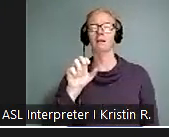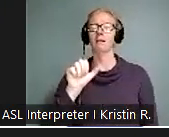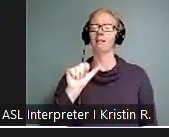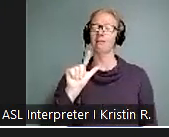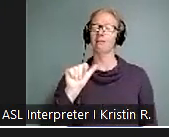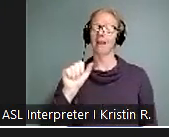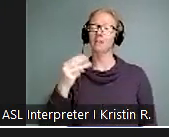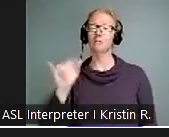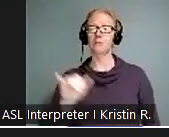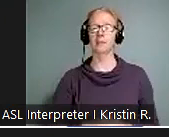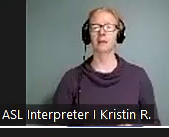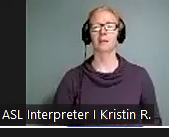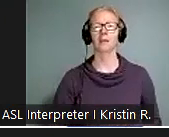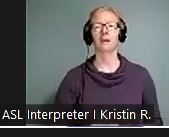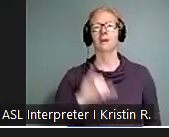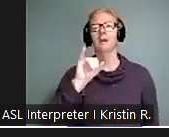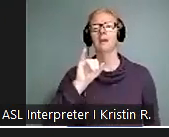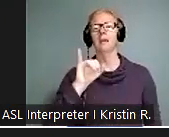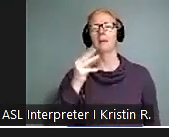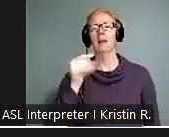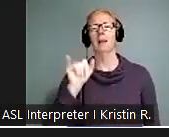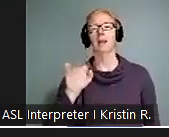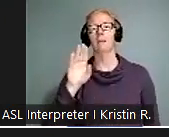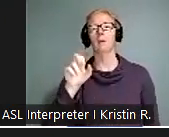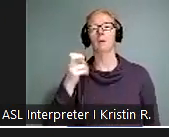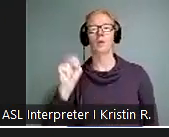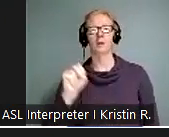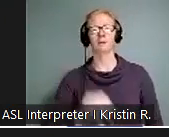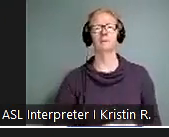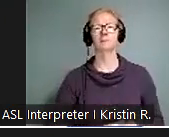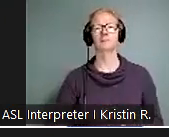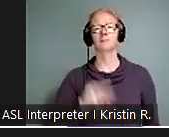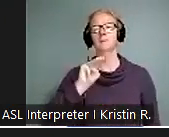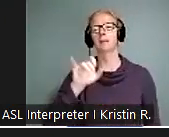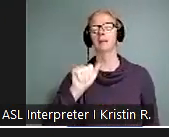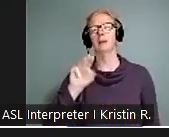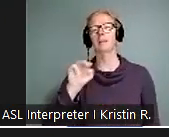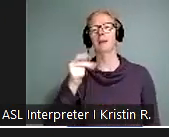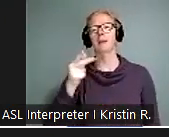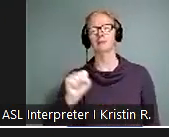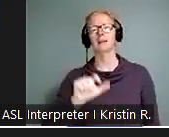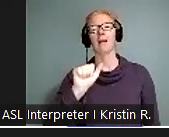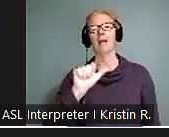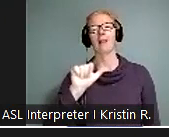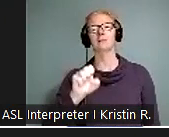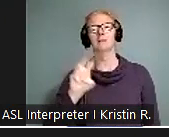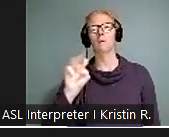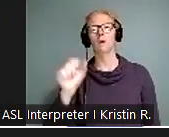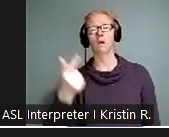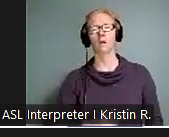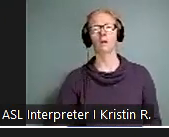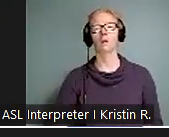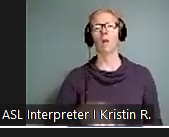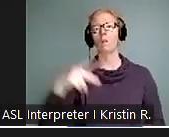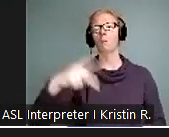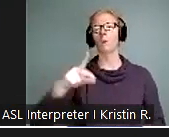Imani Barbarin, or Crutches and Spice, Mia Mangus, Alice Wong. We have the Portland Disability Justice